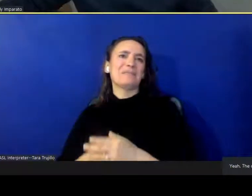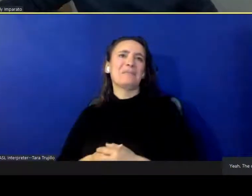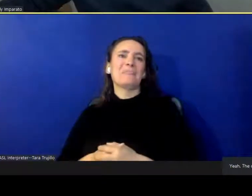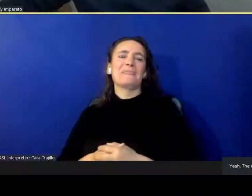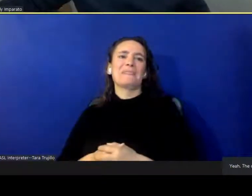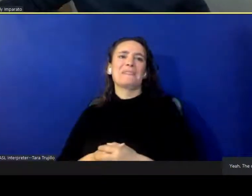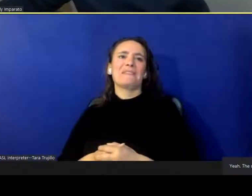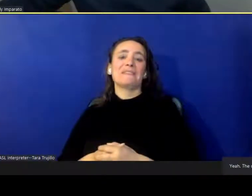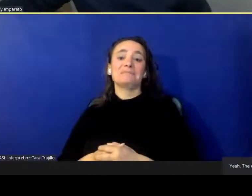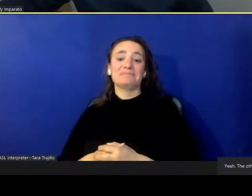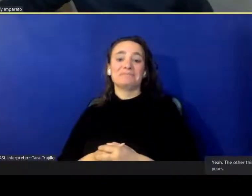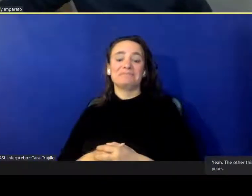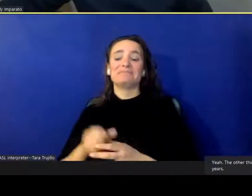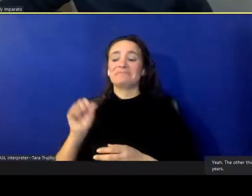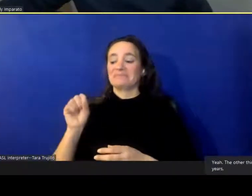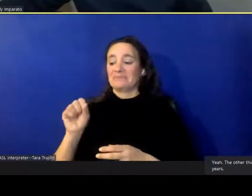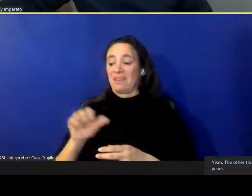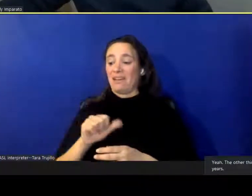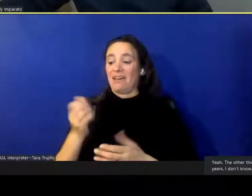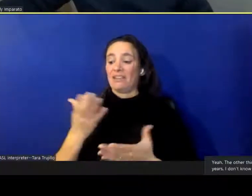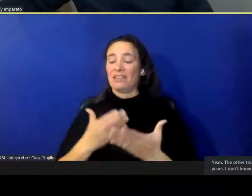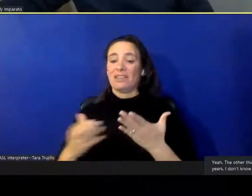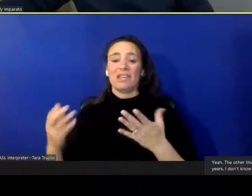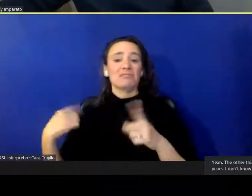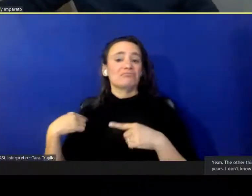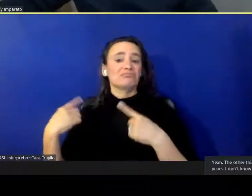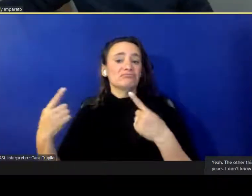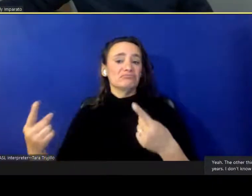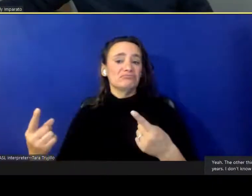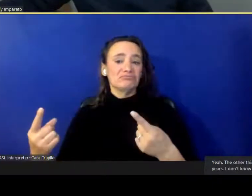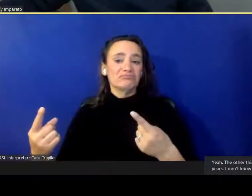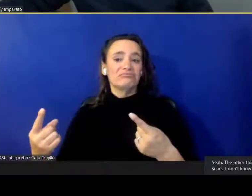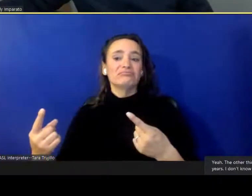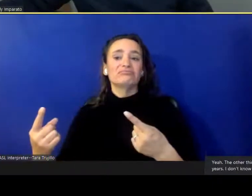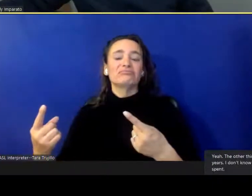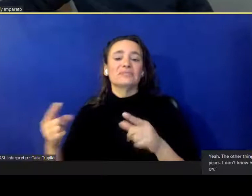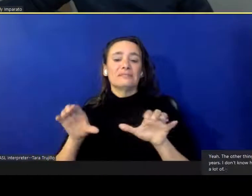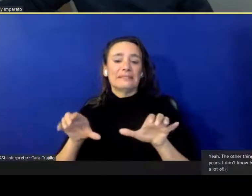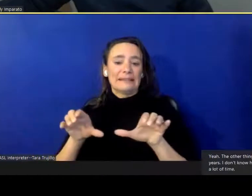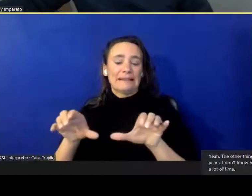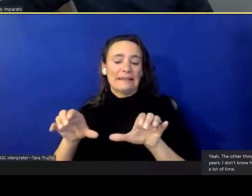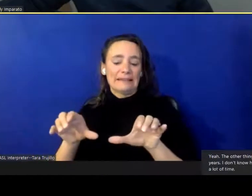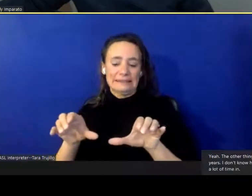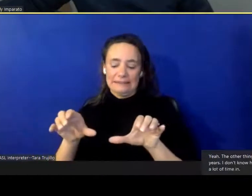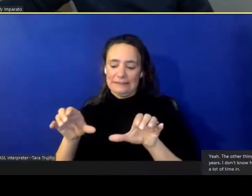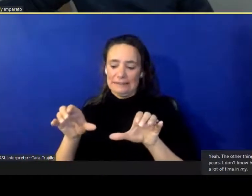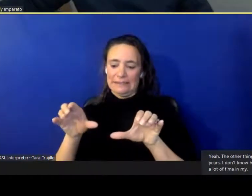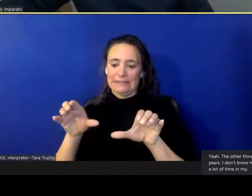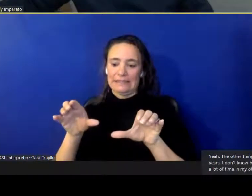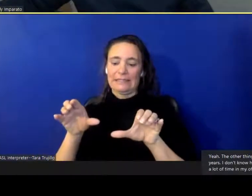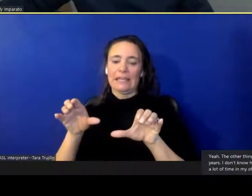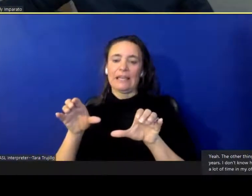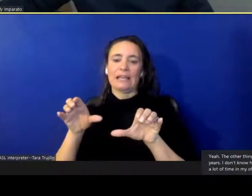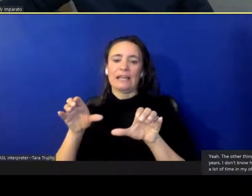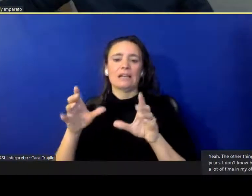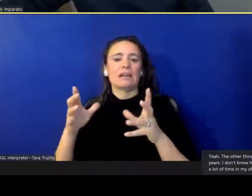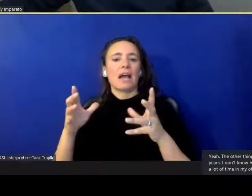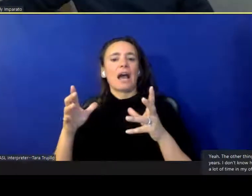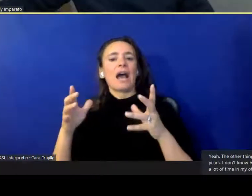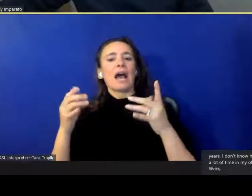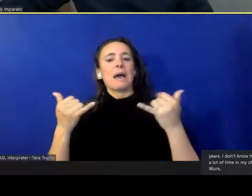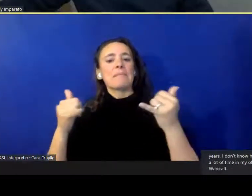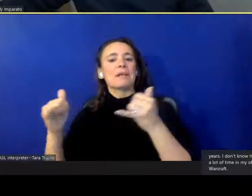I've done over the years, I don't know how healthy it is, but I've spent a lot of time in my off time playing World